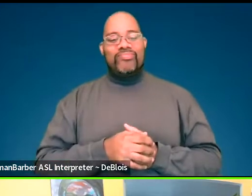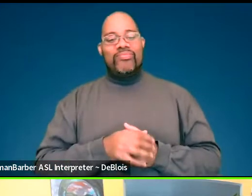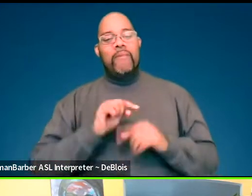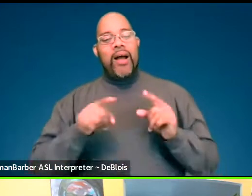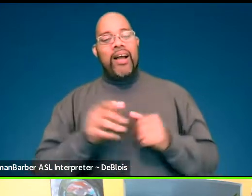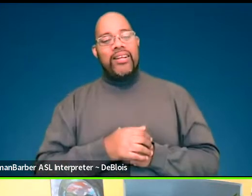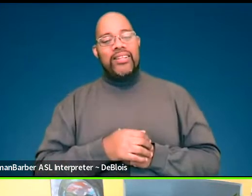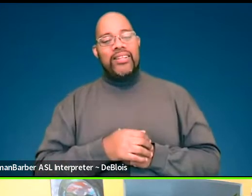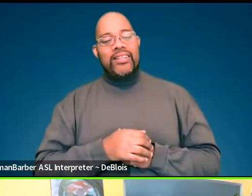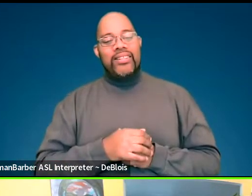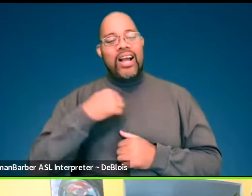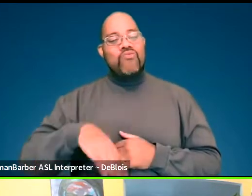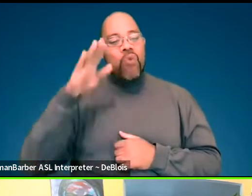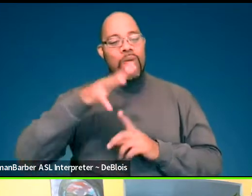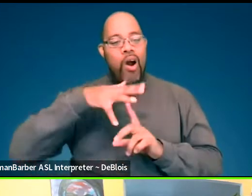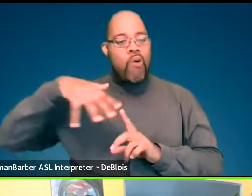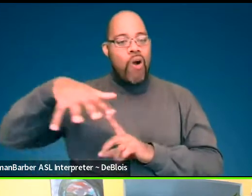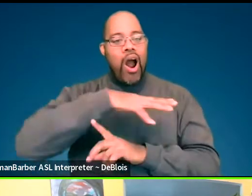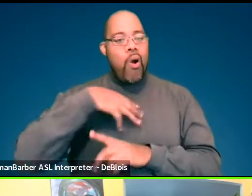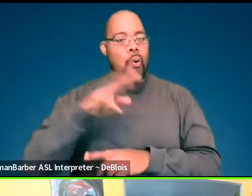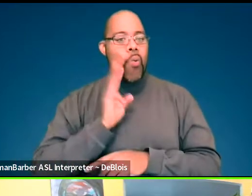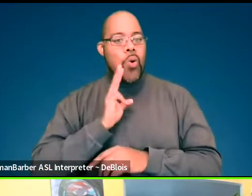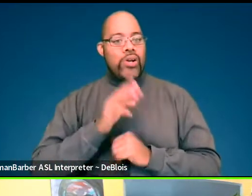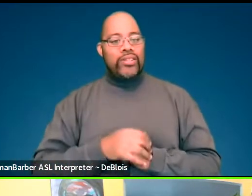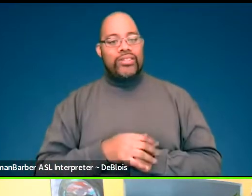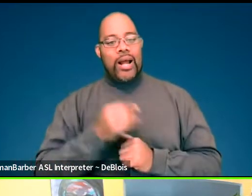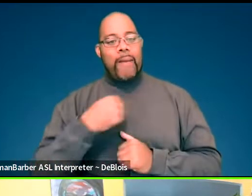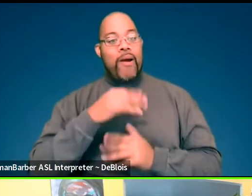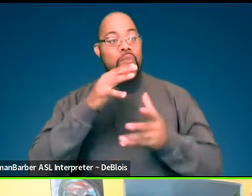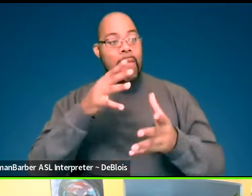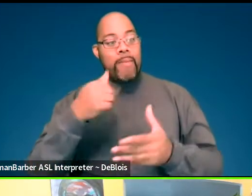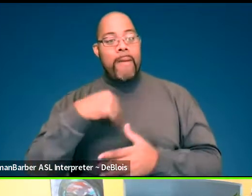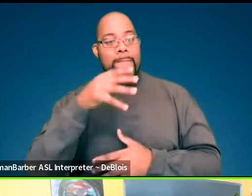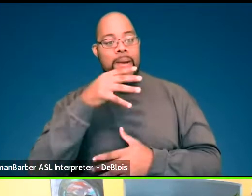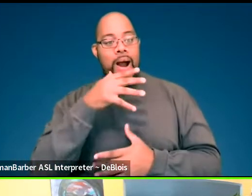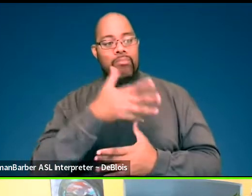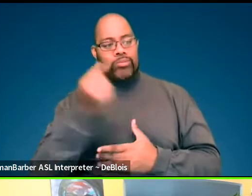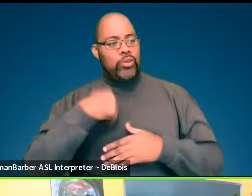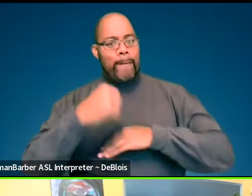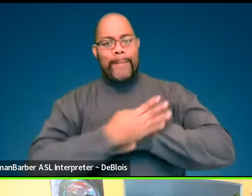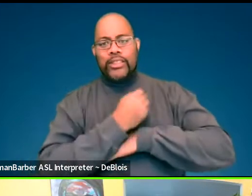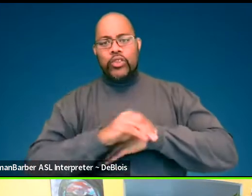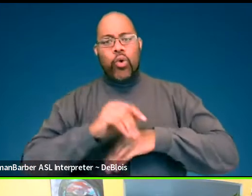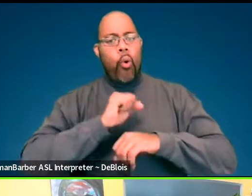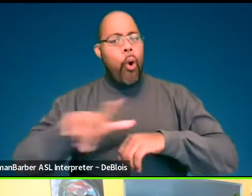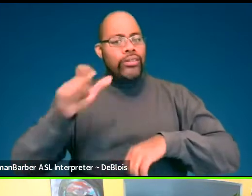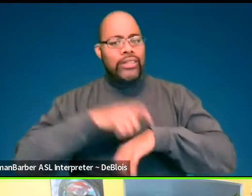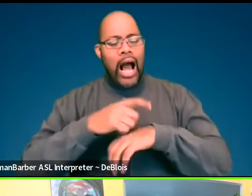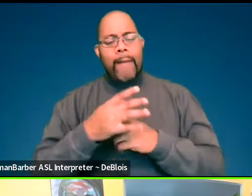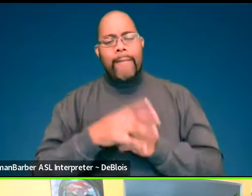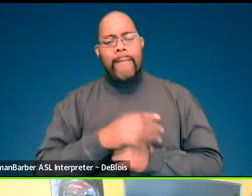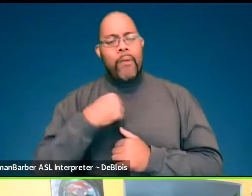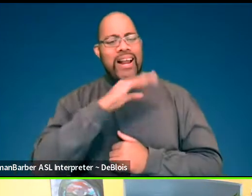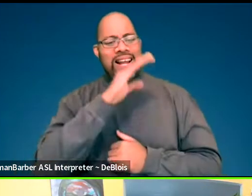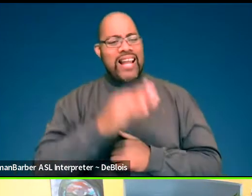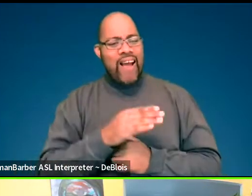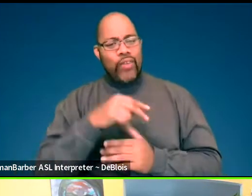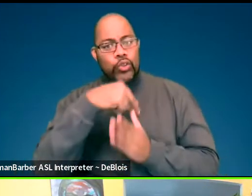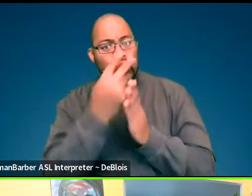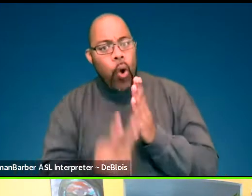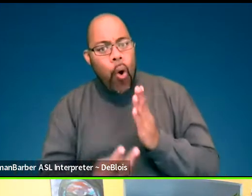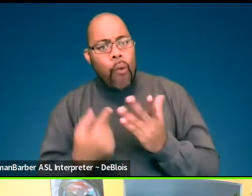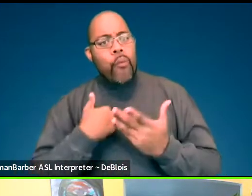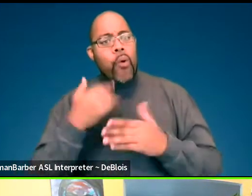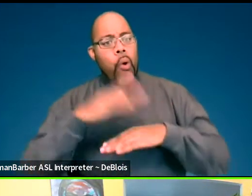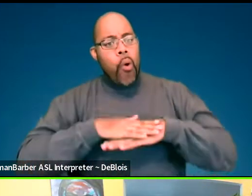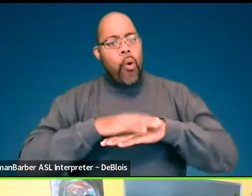But I grew up around water, and my grandmother and my mom would take me to the beach all the time, and we never dove. Like we would be on